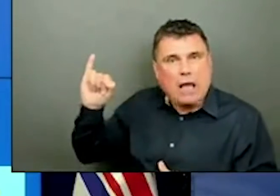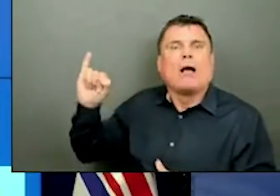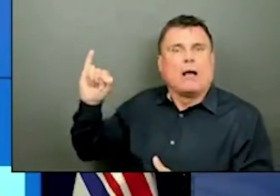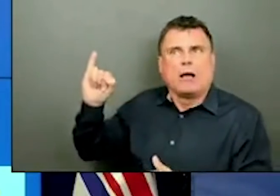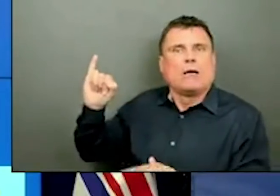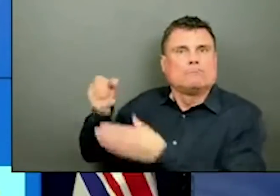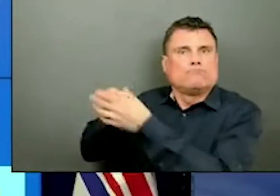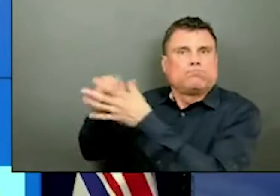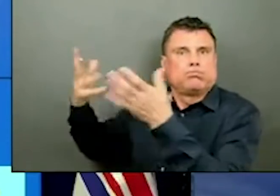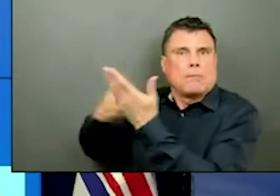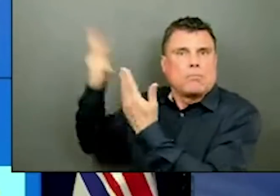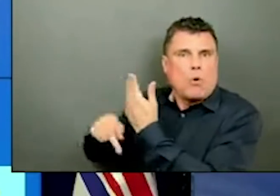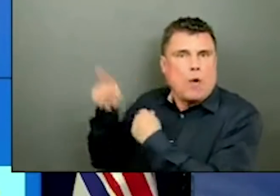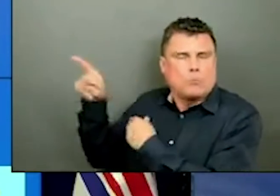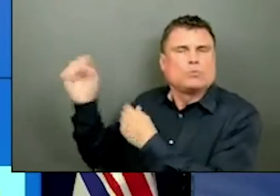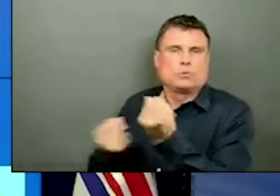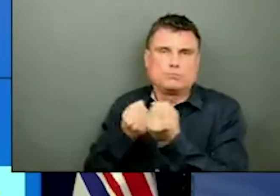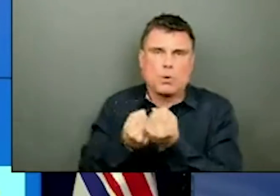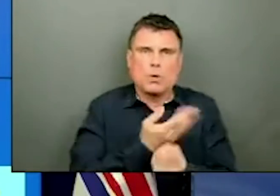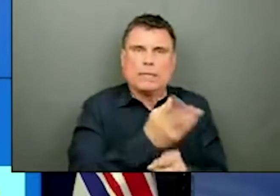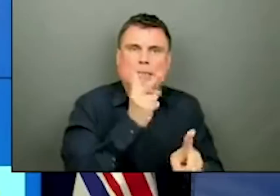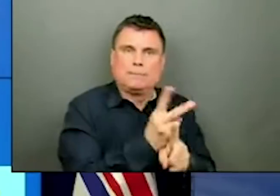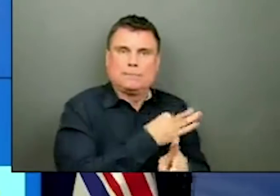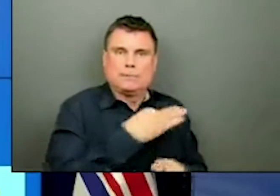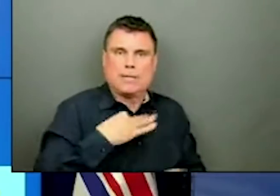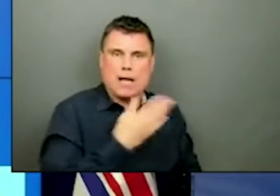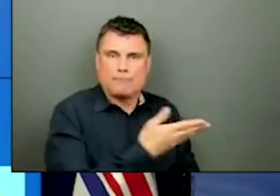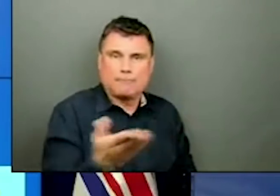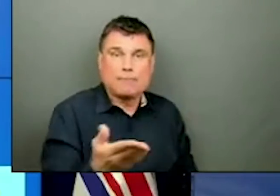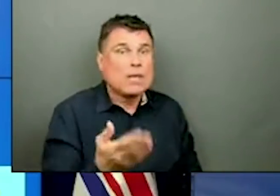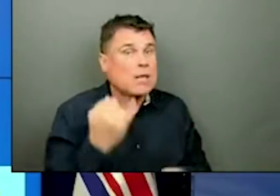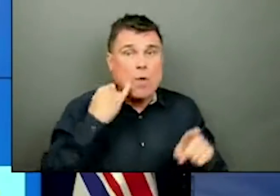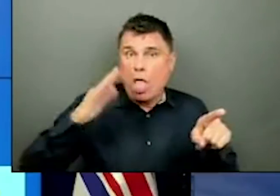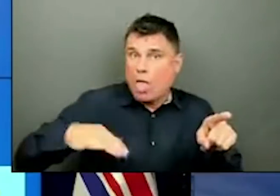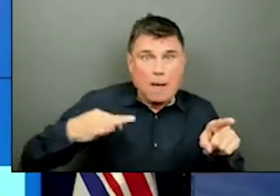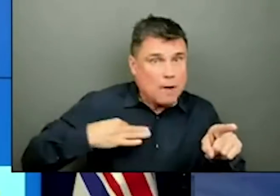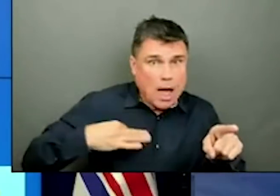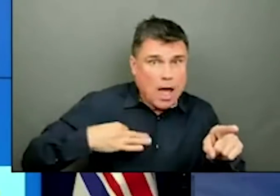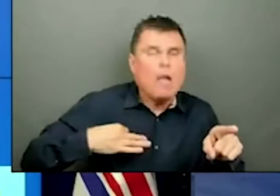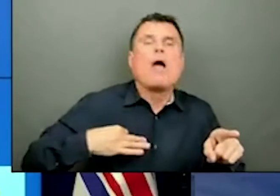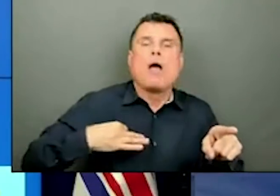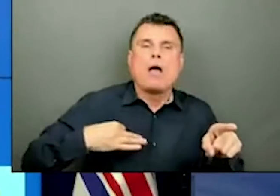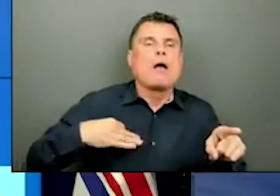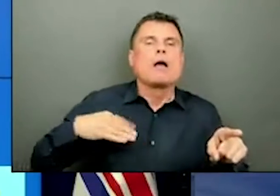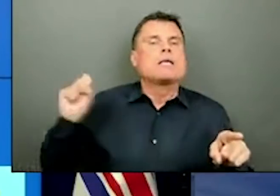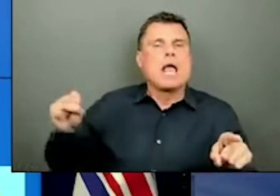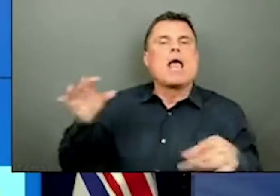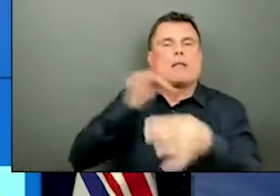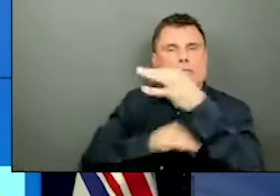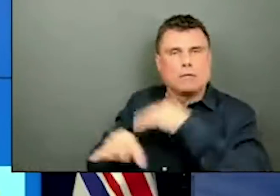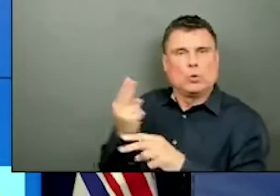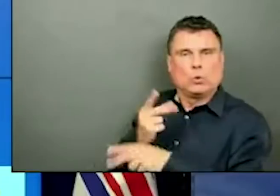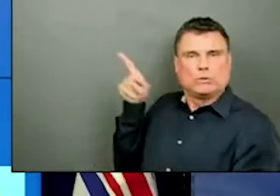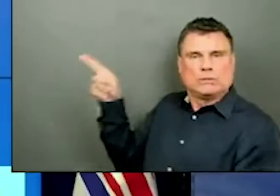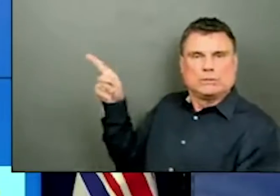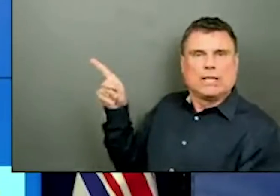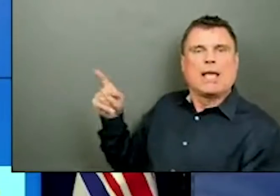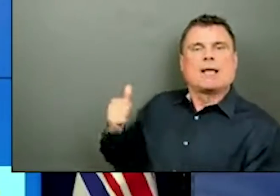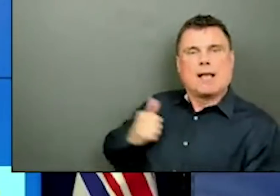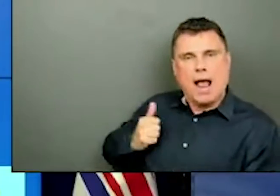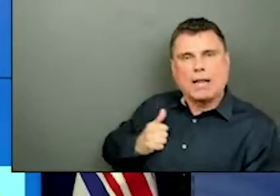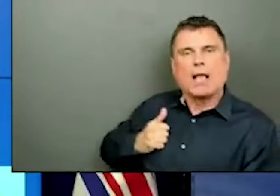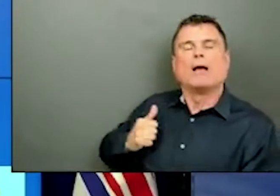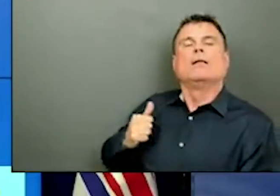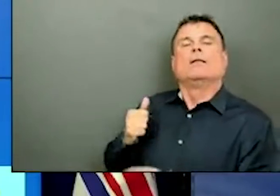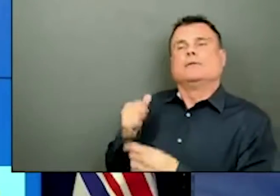also receive the Canadian Recovery Benefit, and so there are supports brought by the federal government to support